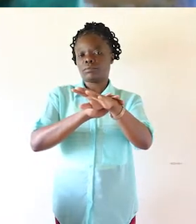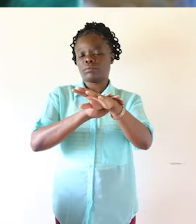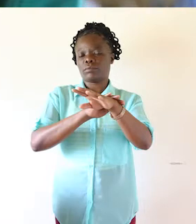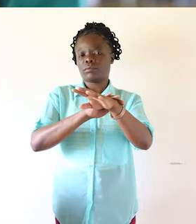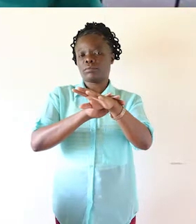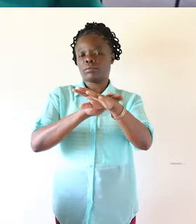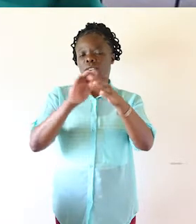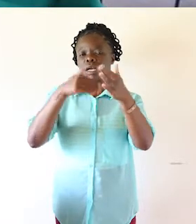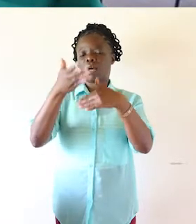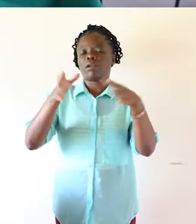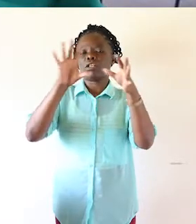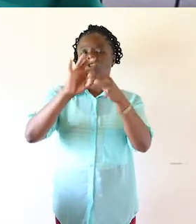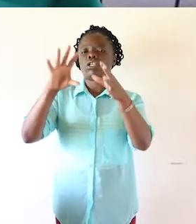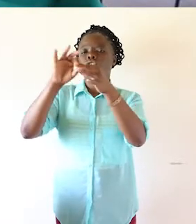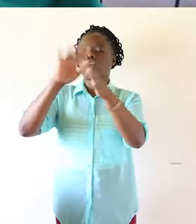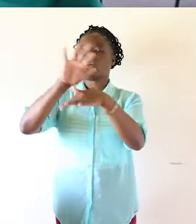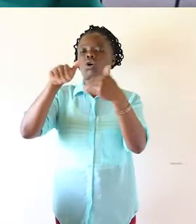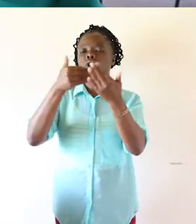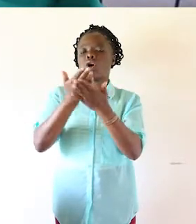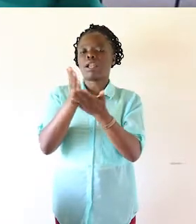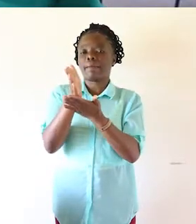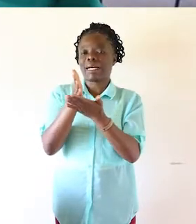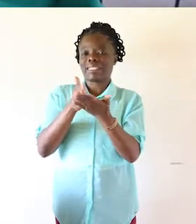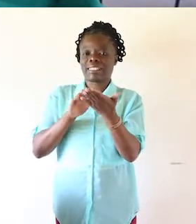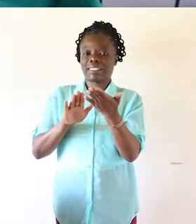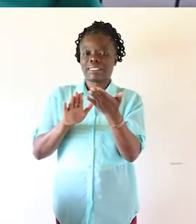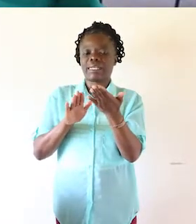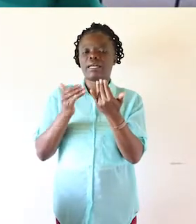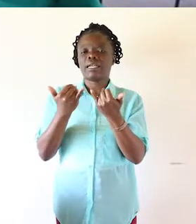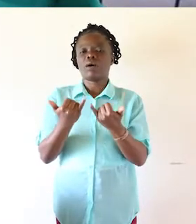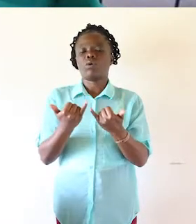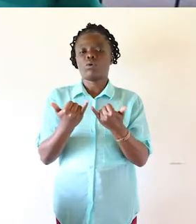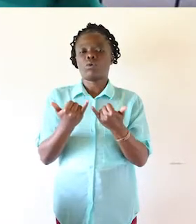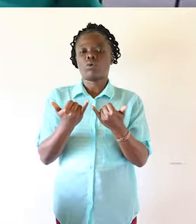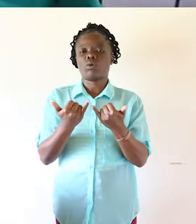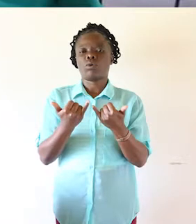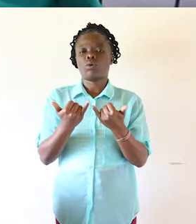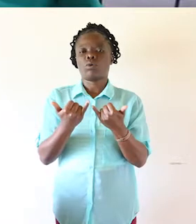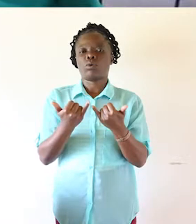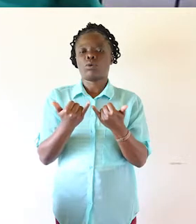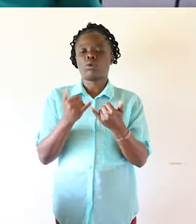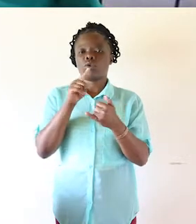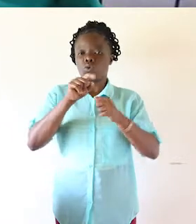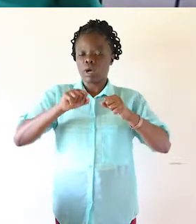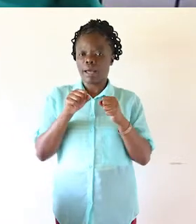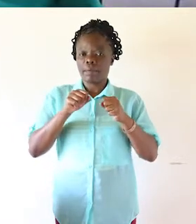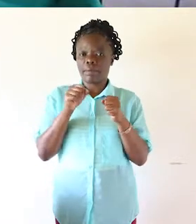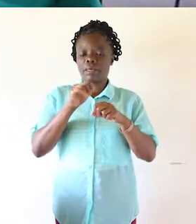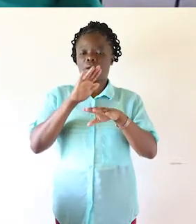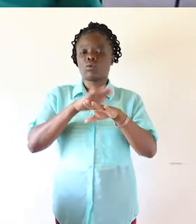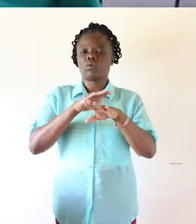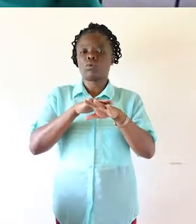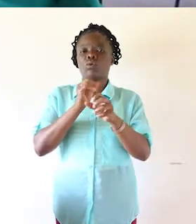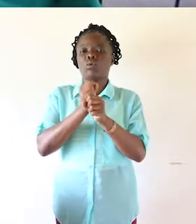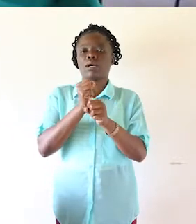This is the bag. After joining all the parts. Now, happy, good